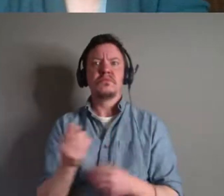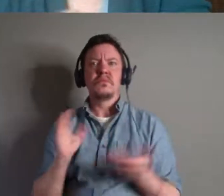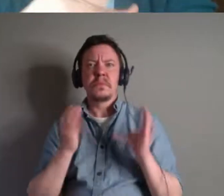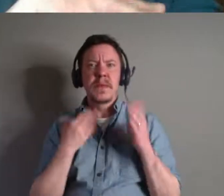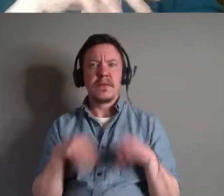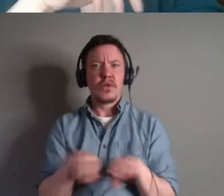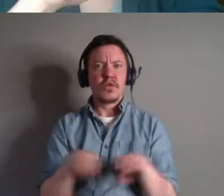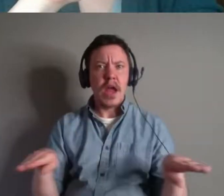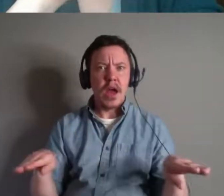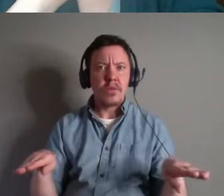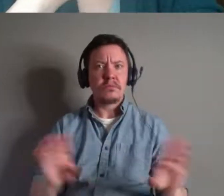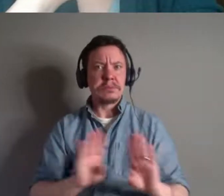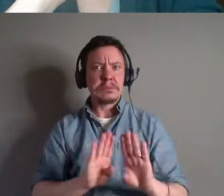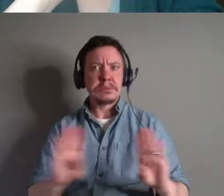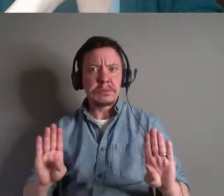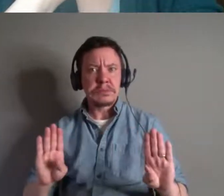plane?